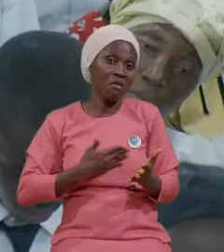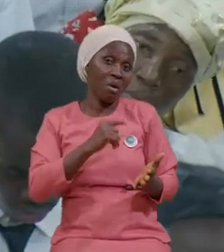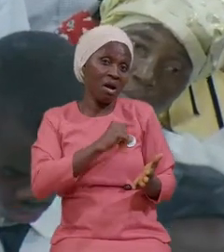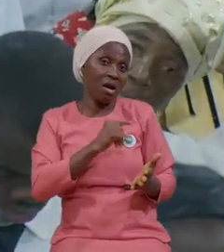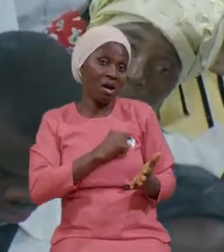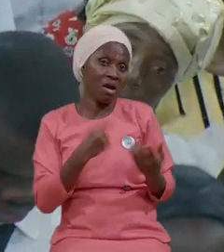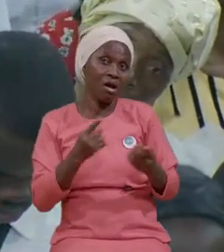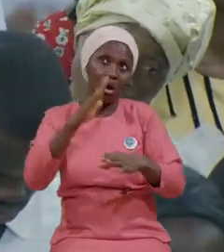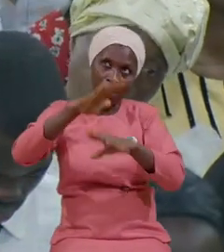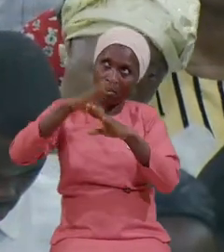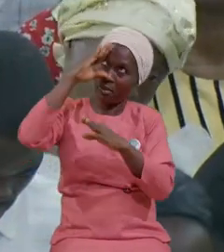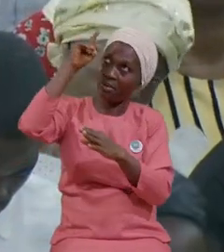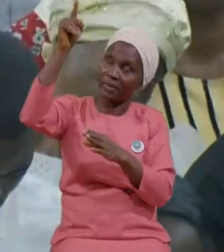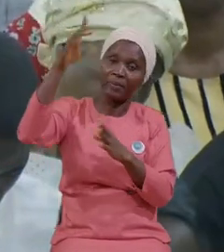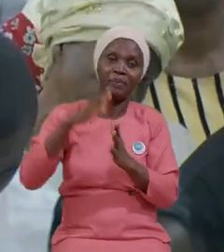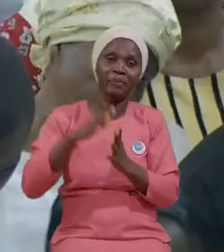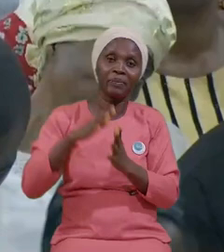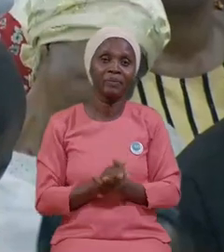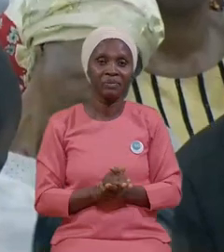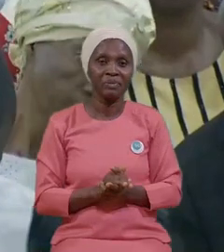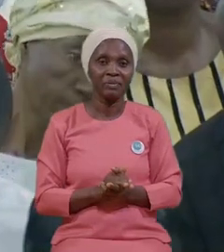upon Him.